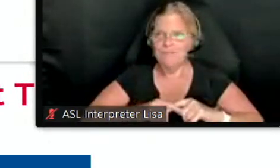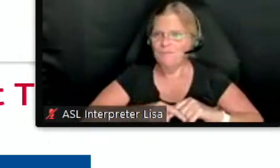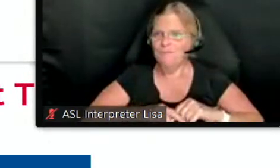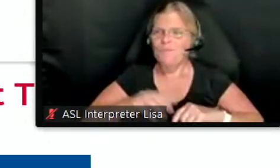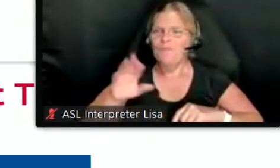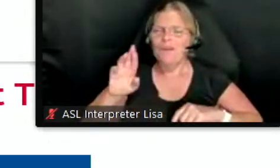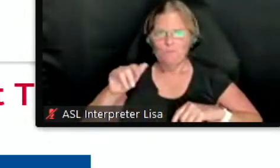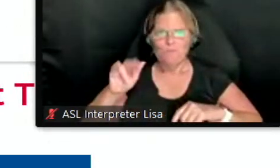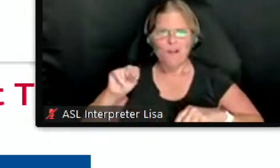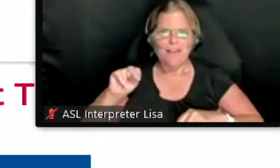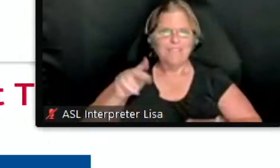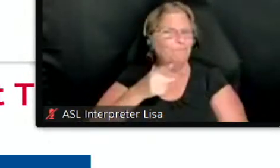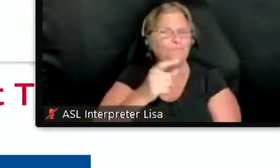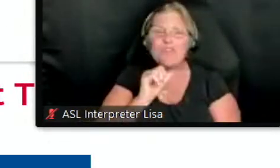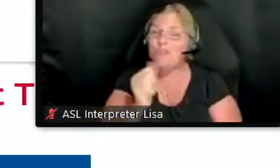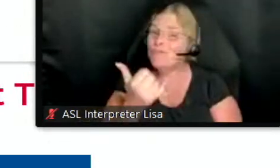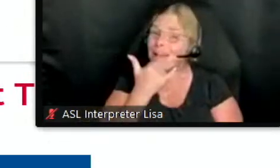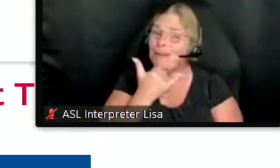All right.